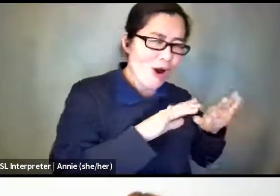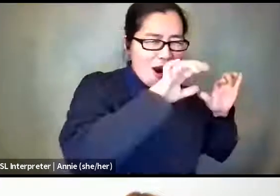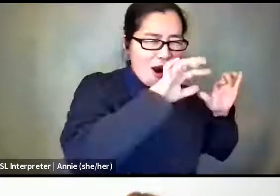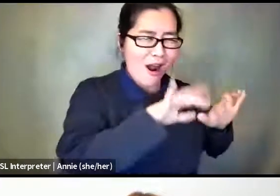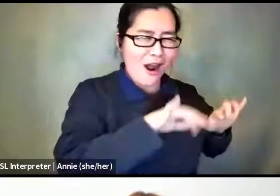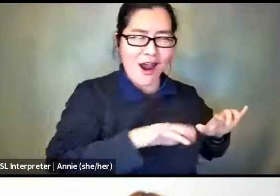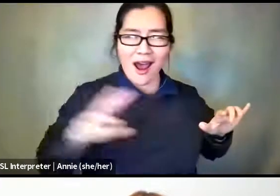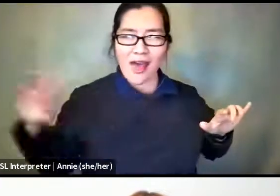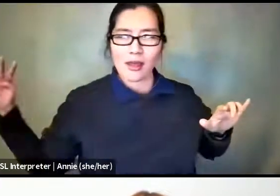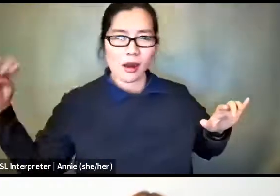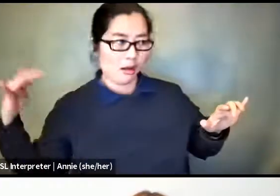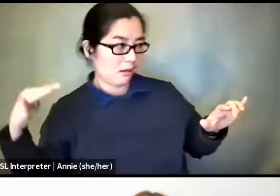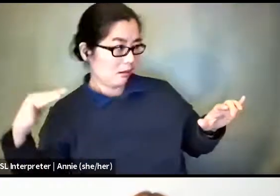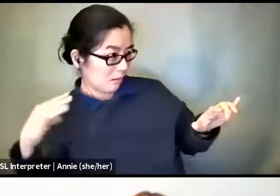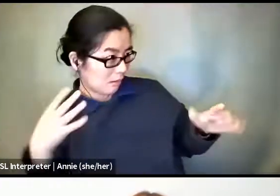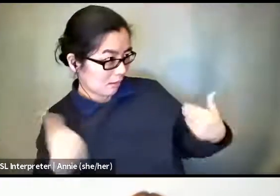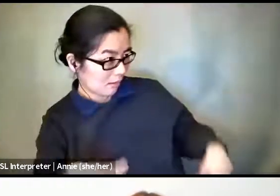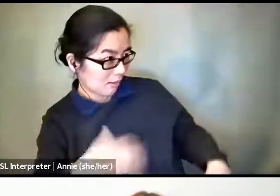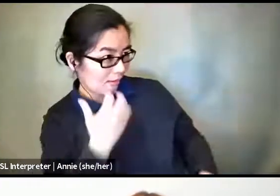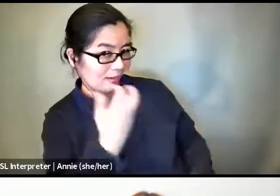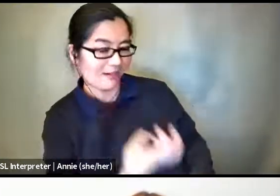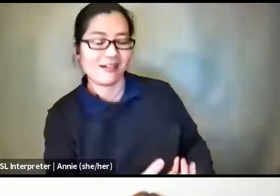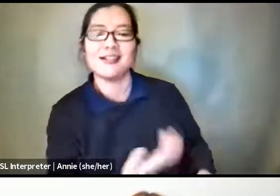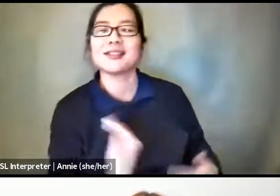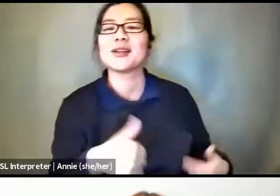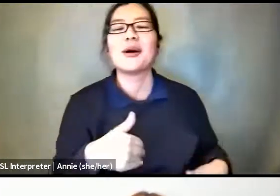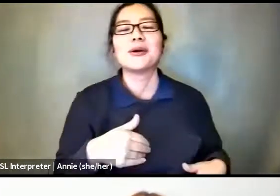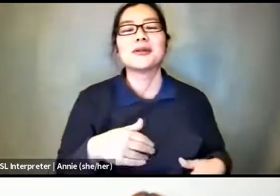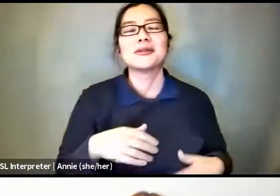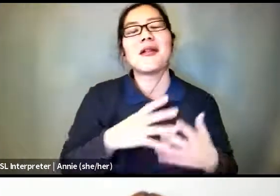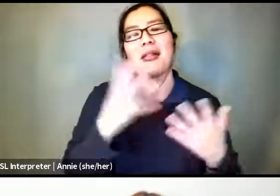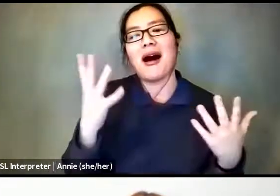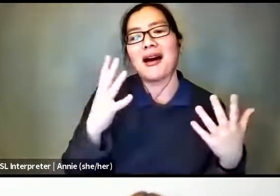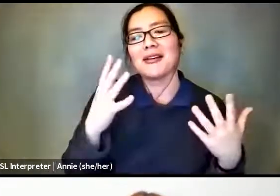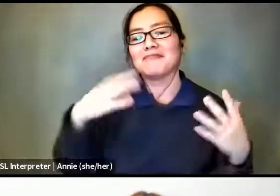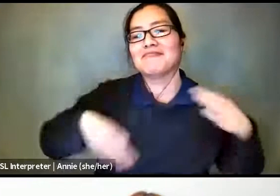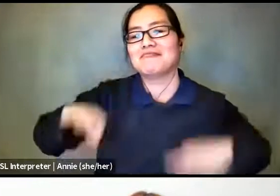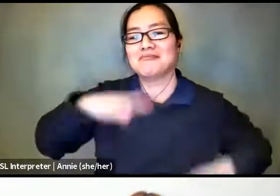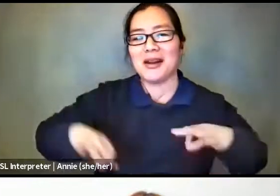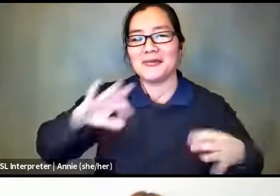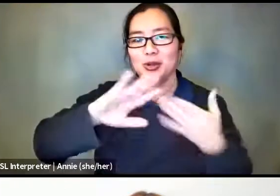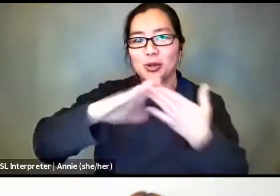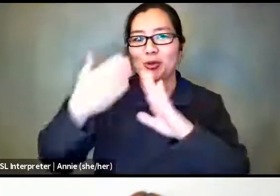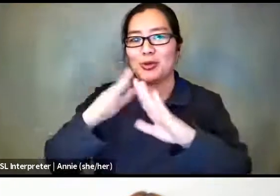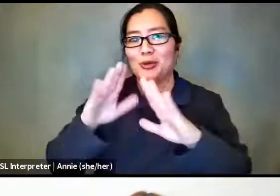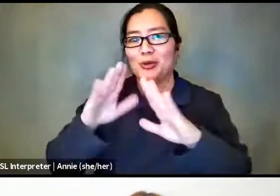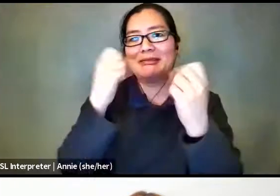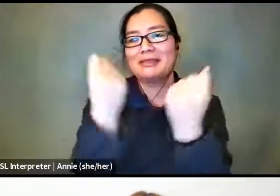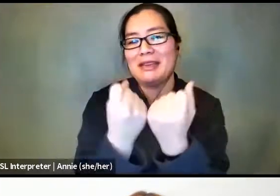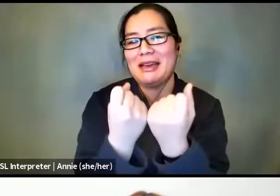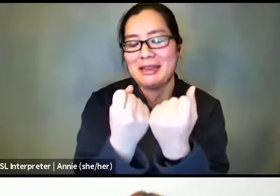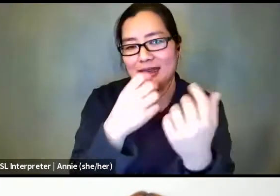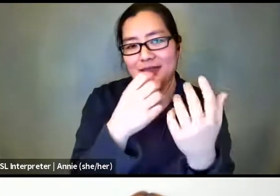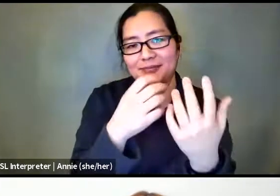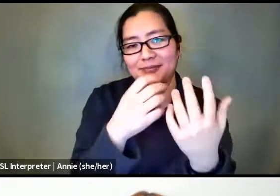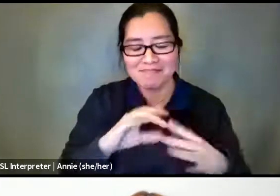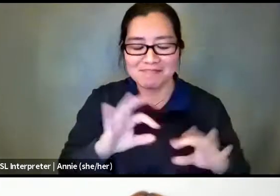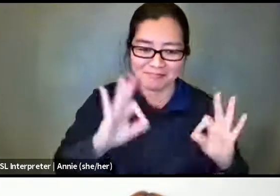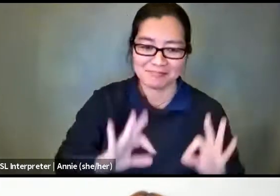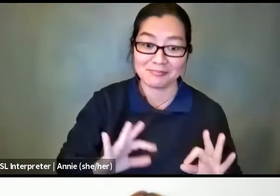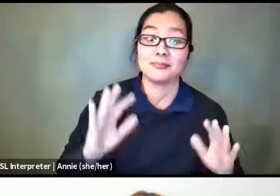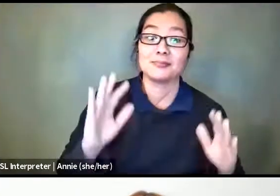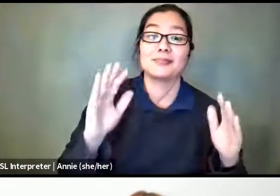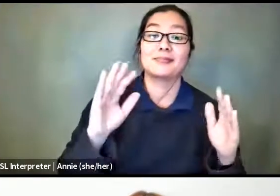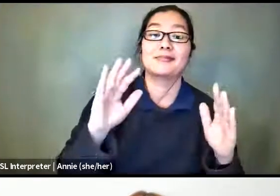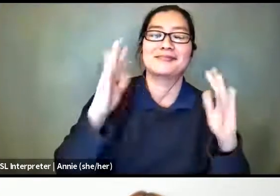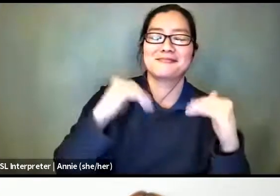skills. So there's a lot that it gives our families and communities aside from the economic resources